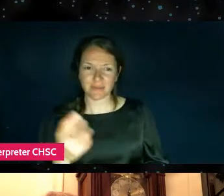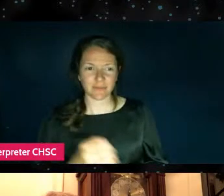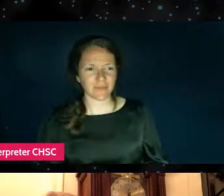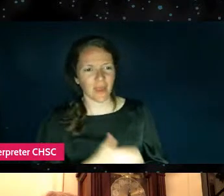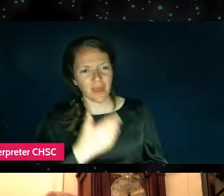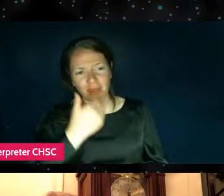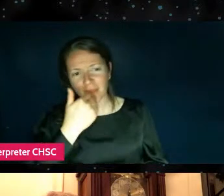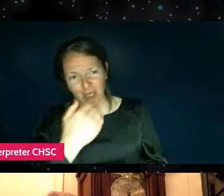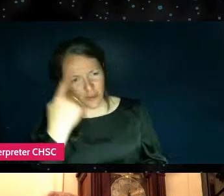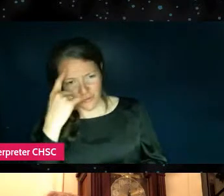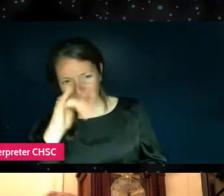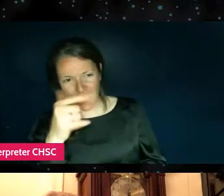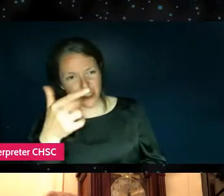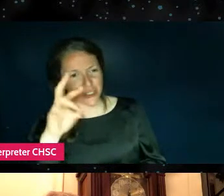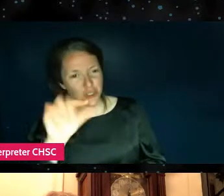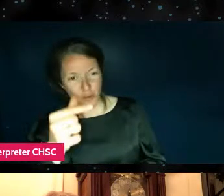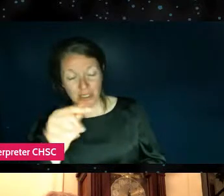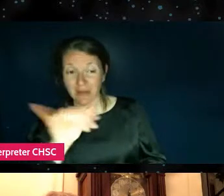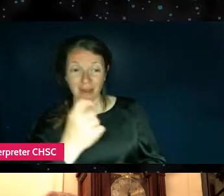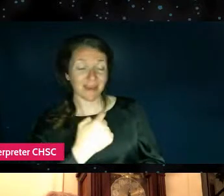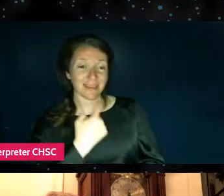George. Because like I said,